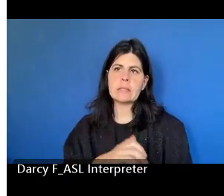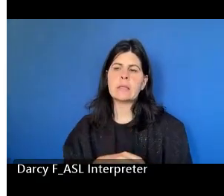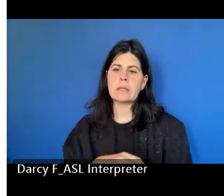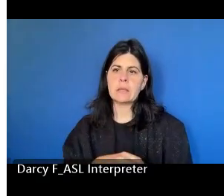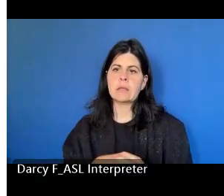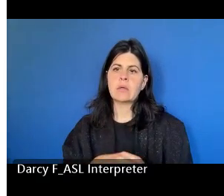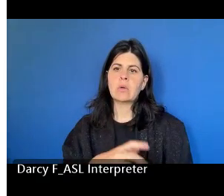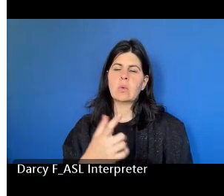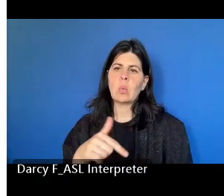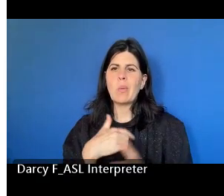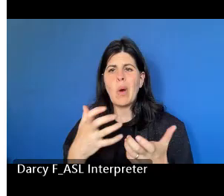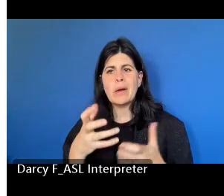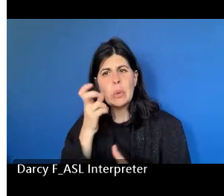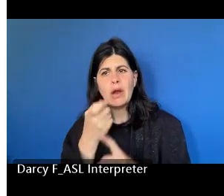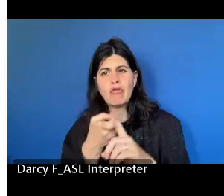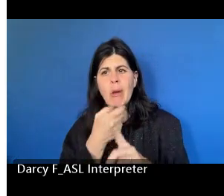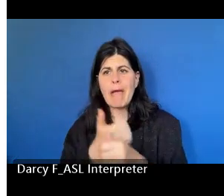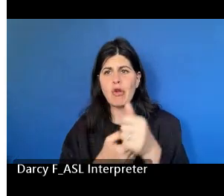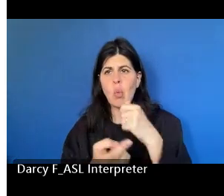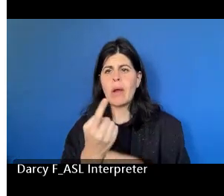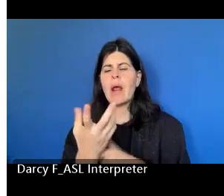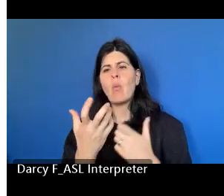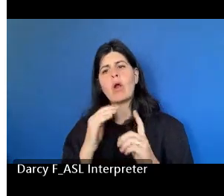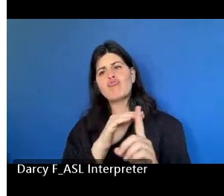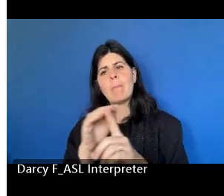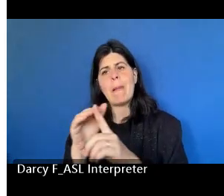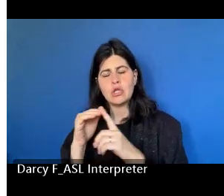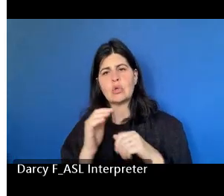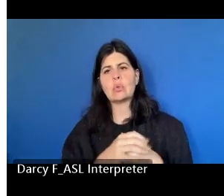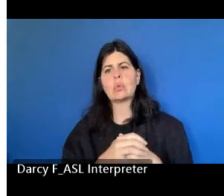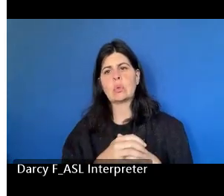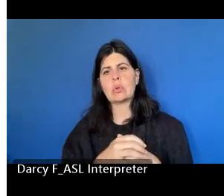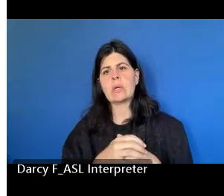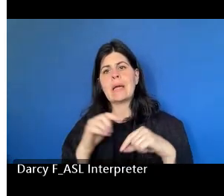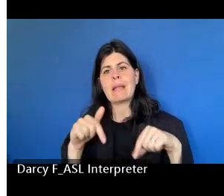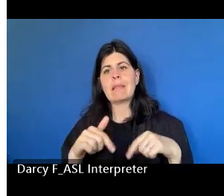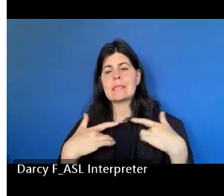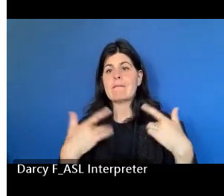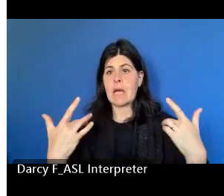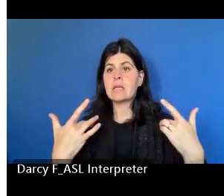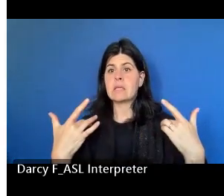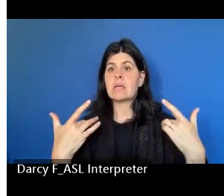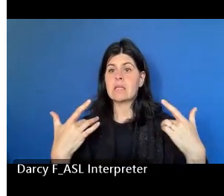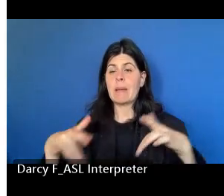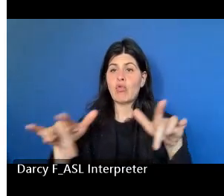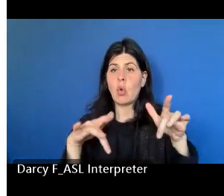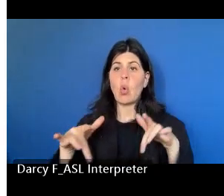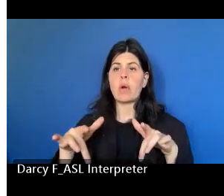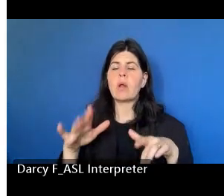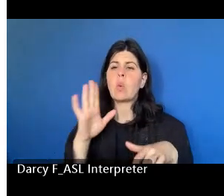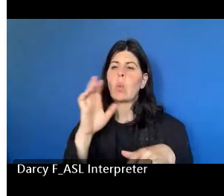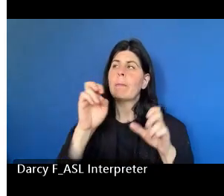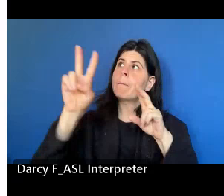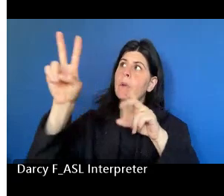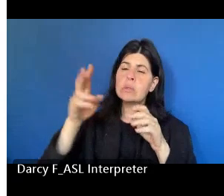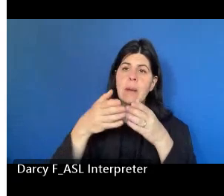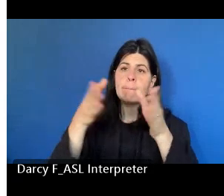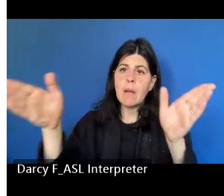We wanted to hear from everyone. I do want to remind you, this event is being recorded and it will be posted publicly